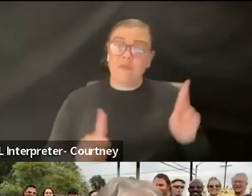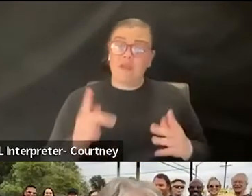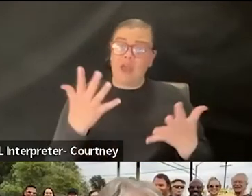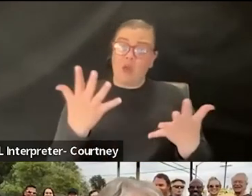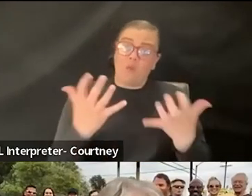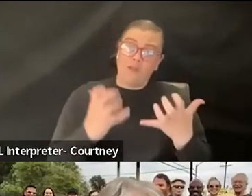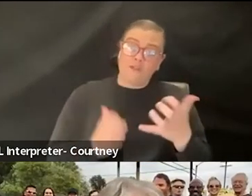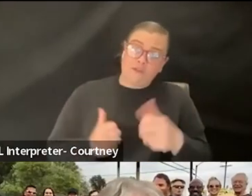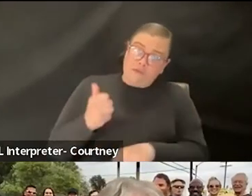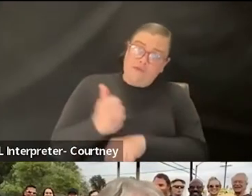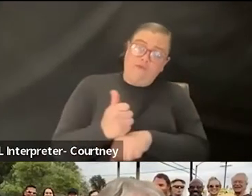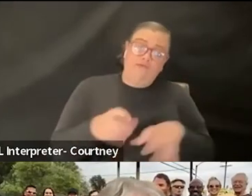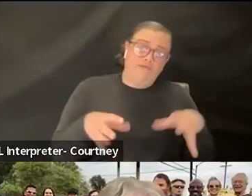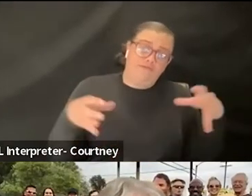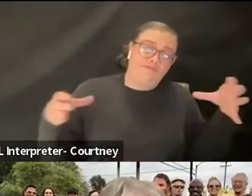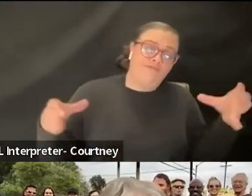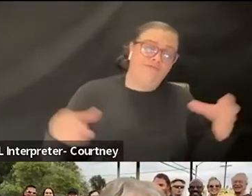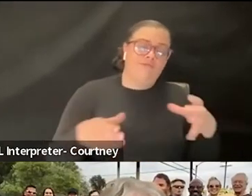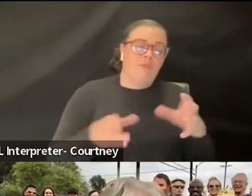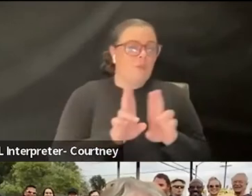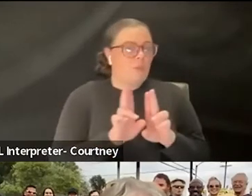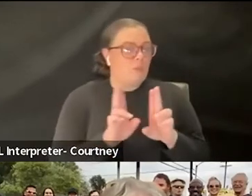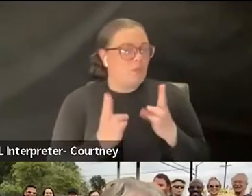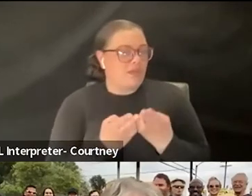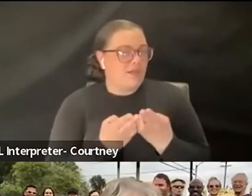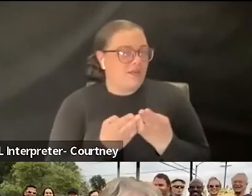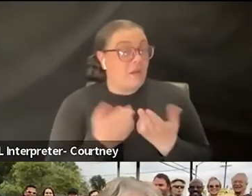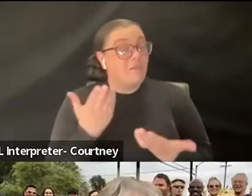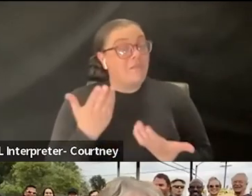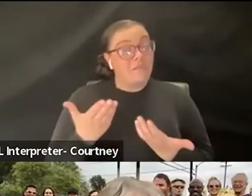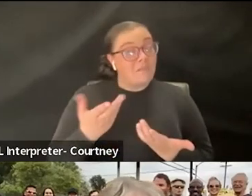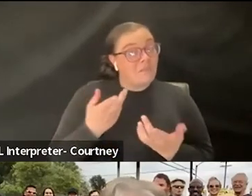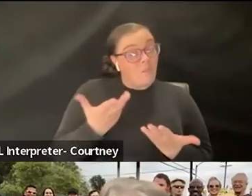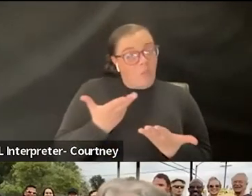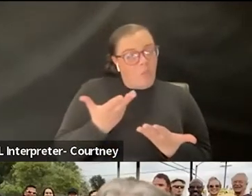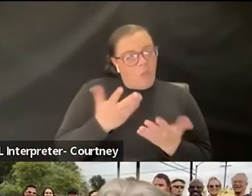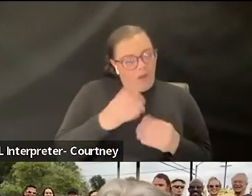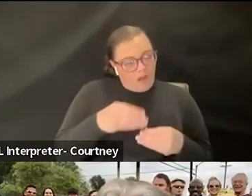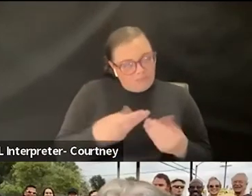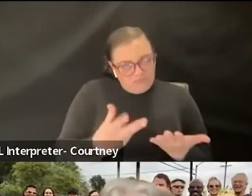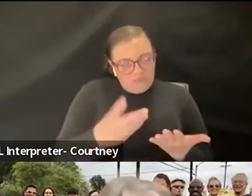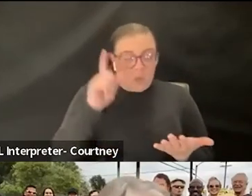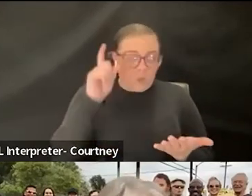What are your words of wisdom to people in that situation?